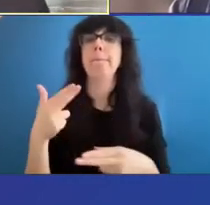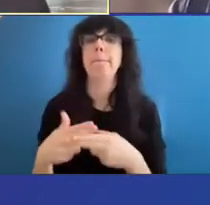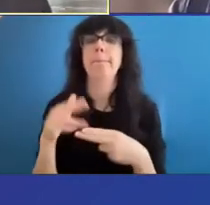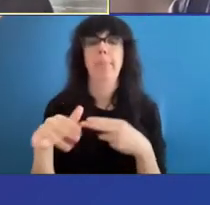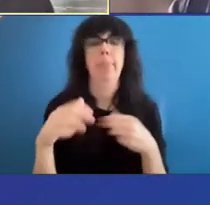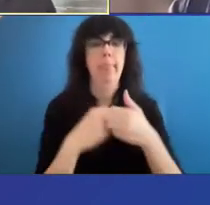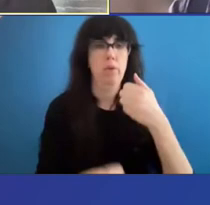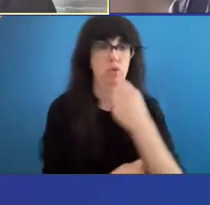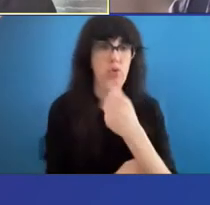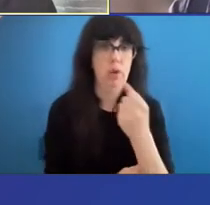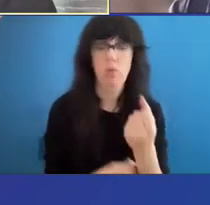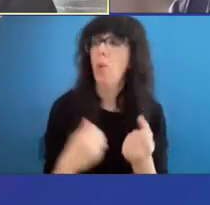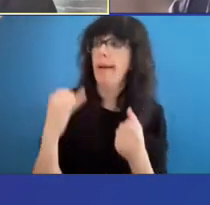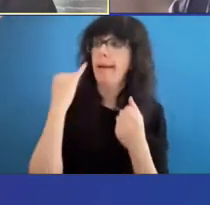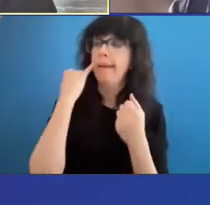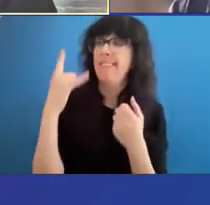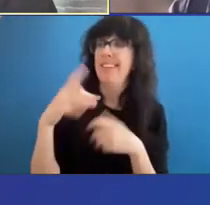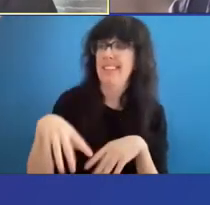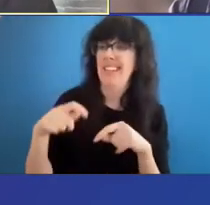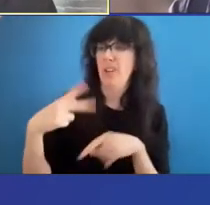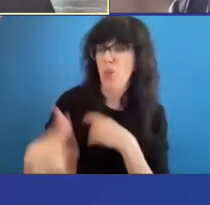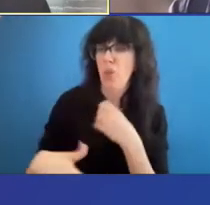takes you 3 years to make a work,